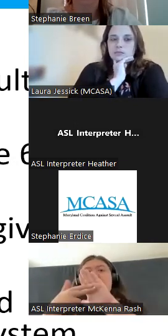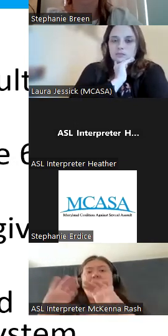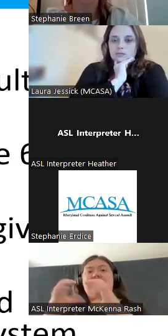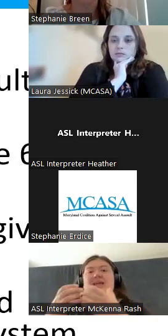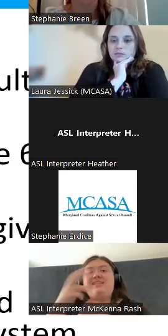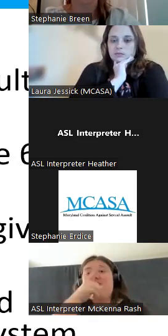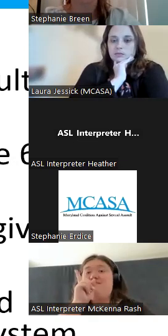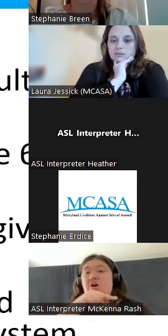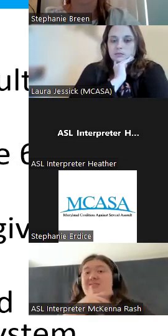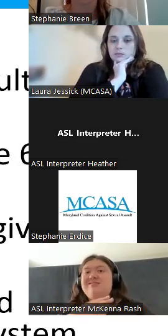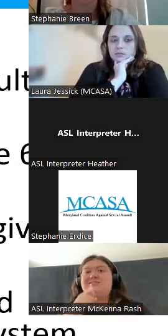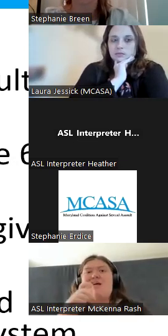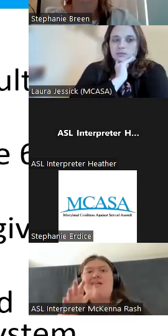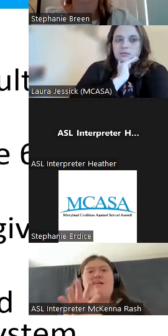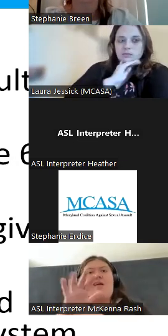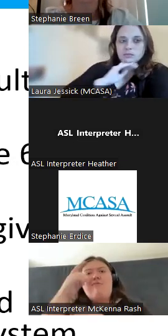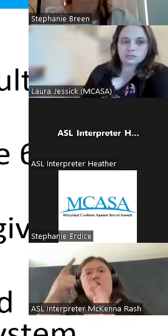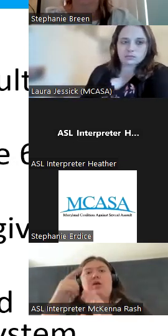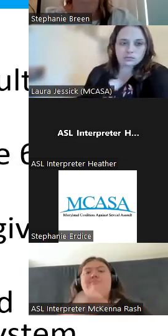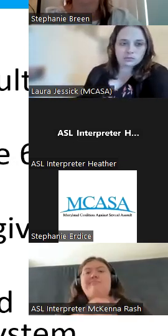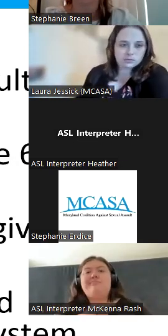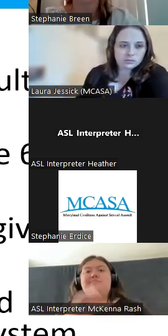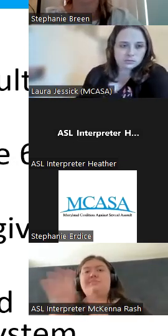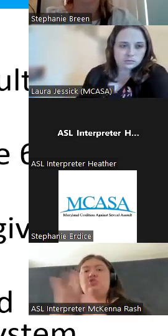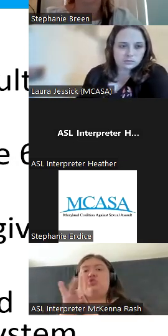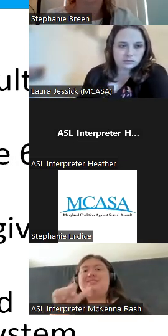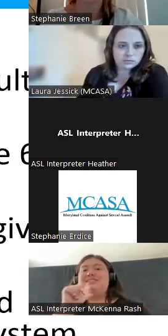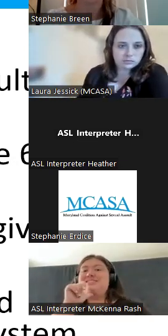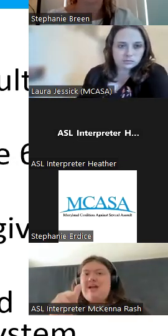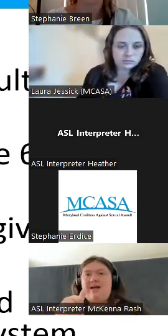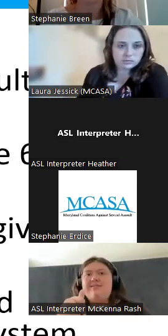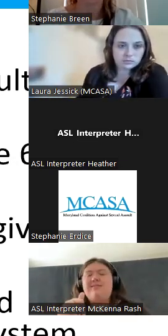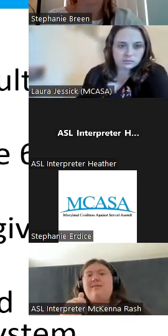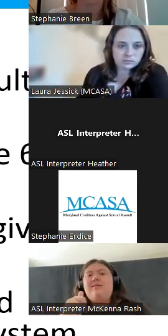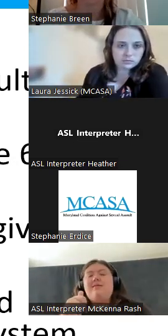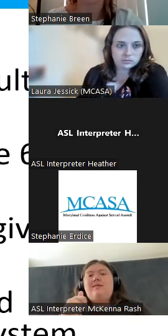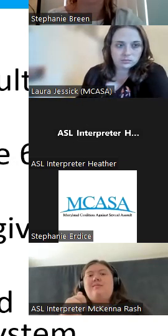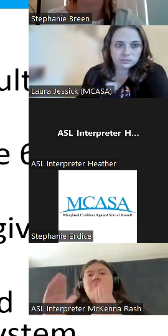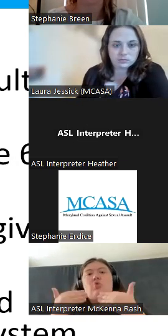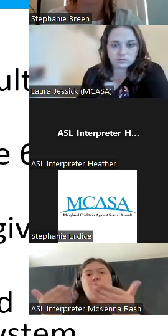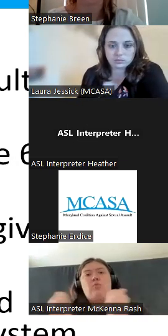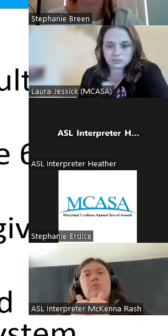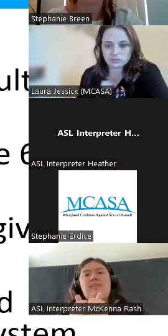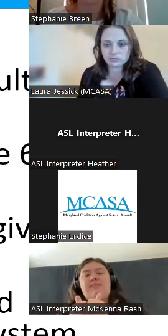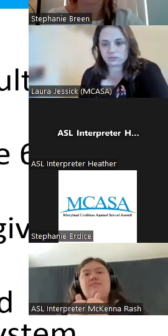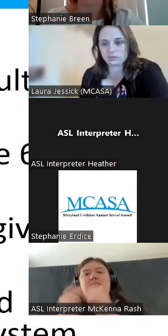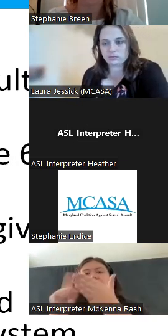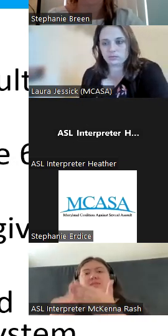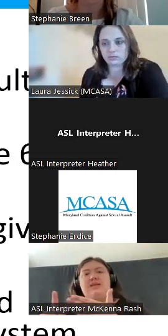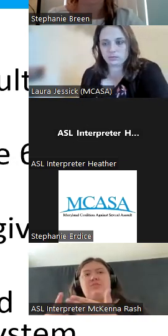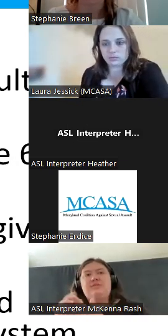and not enough for law enforcement to choose not to go forward with the investigation.